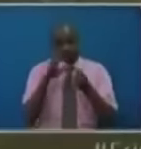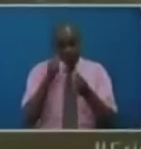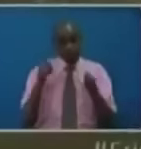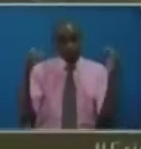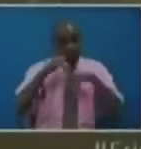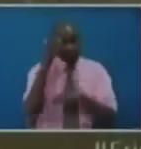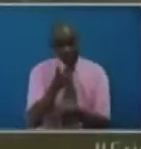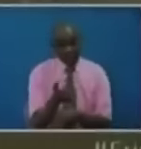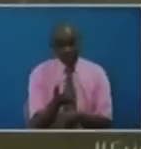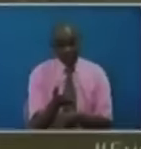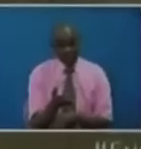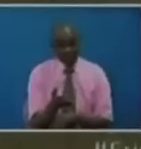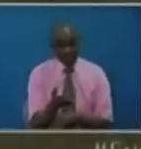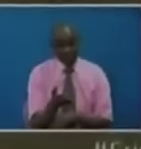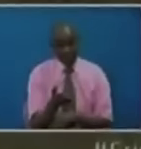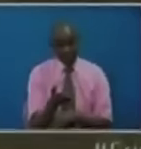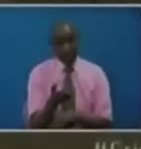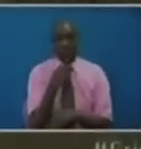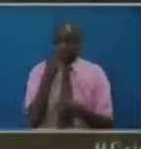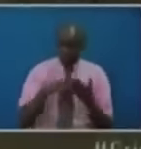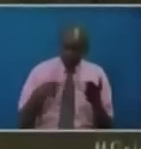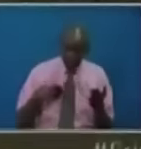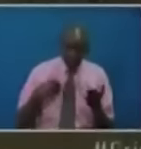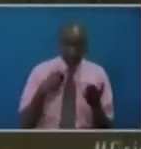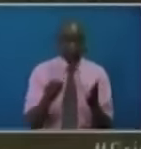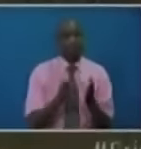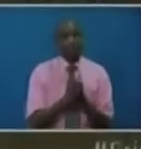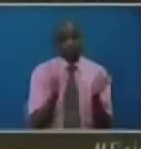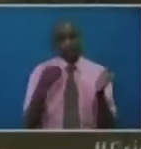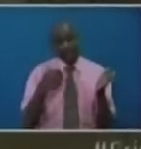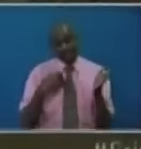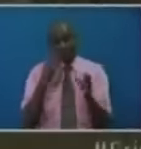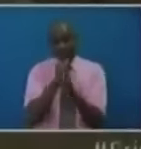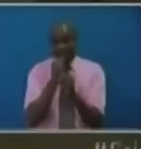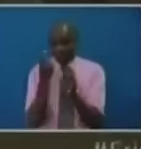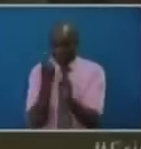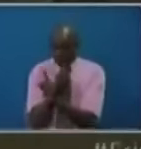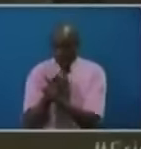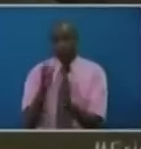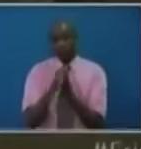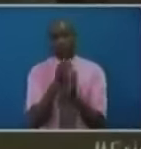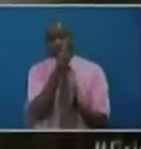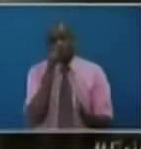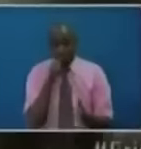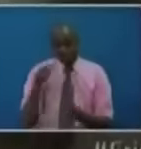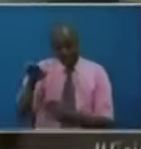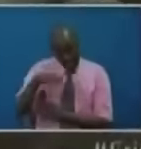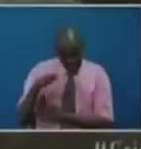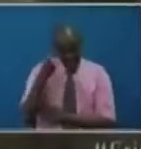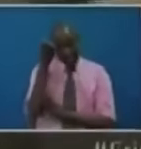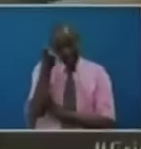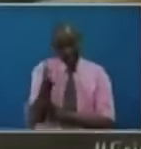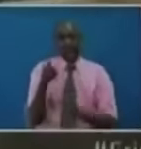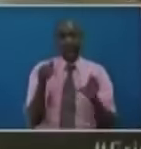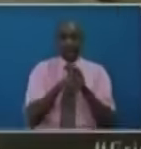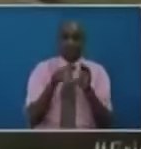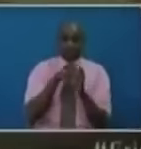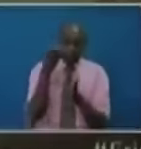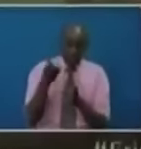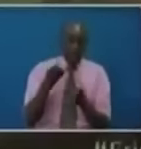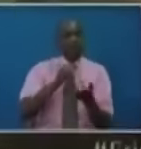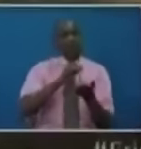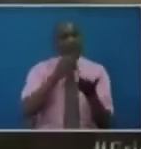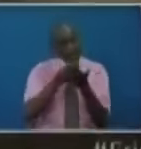at the forum call for the close engagement of public research organizations with private sector as key players in the development, financing